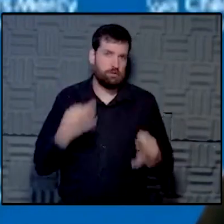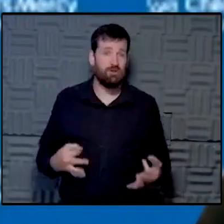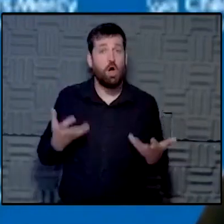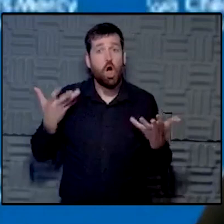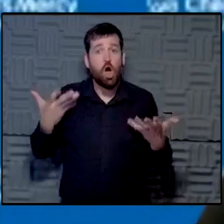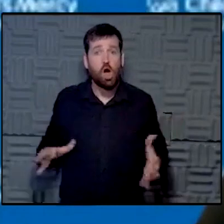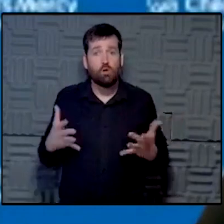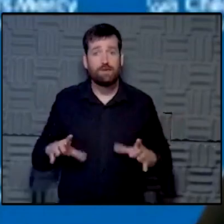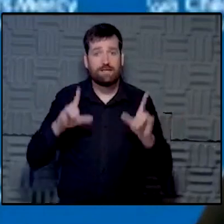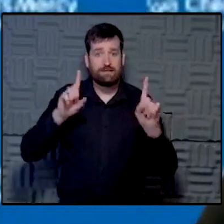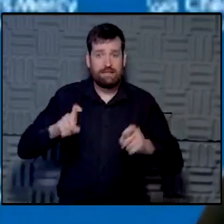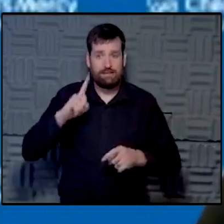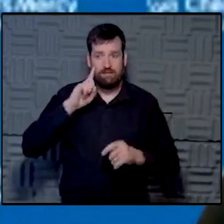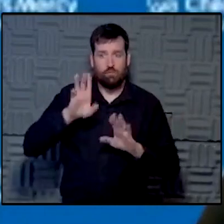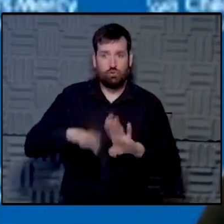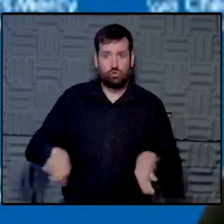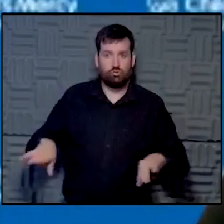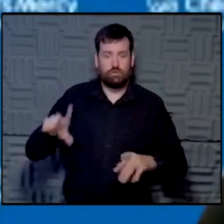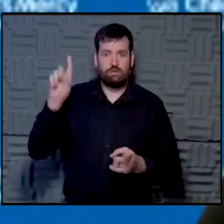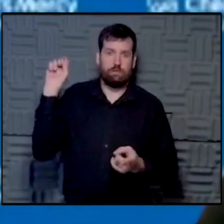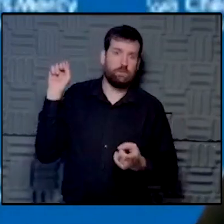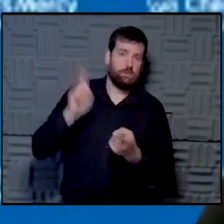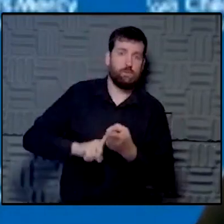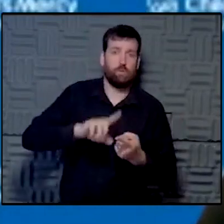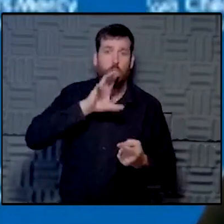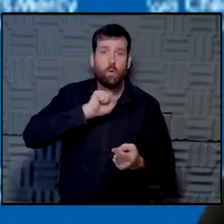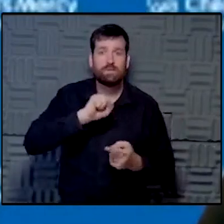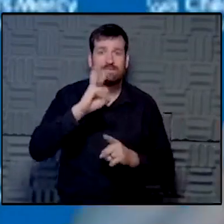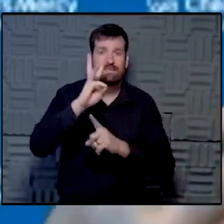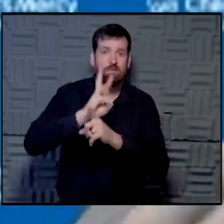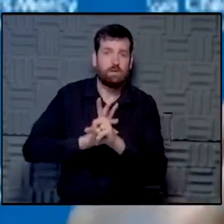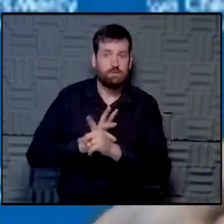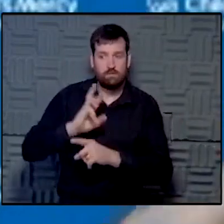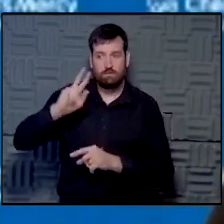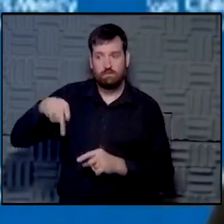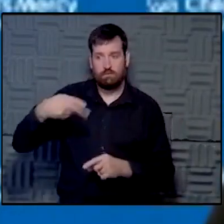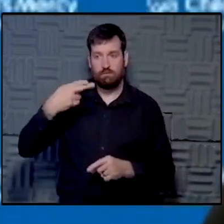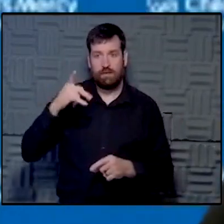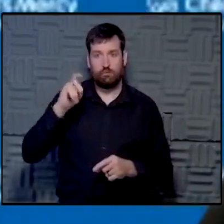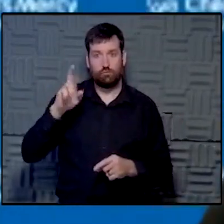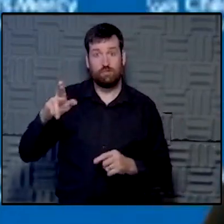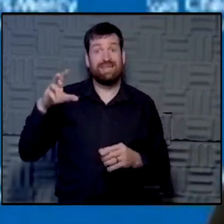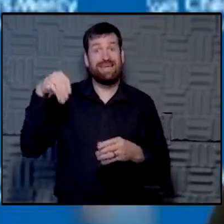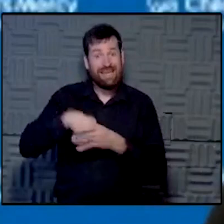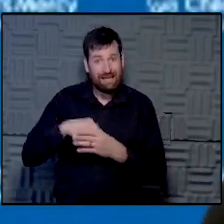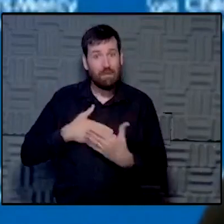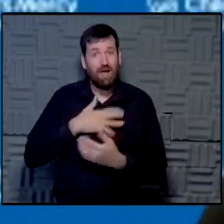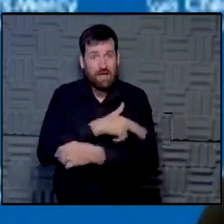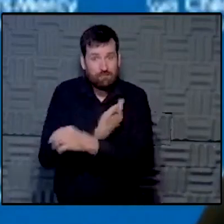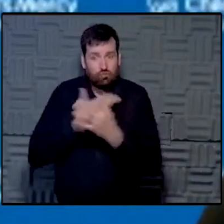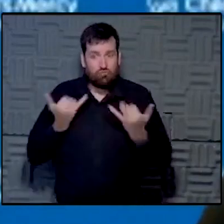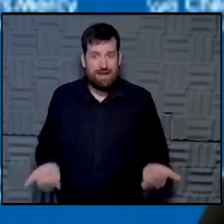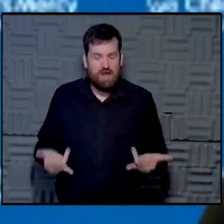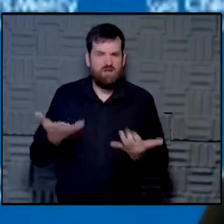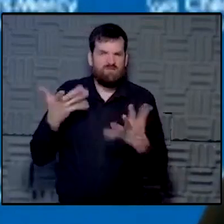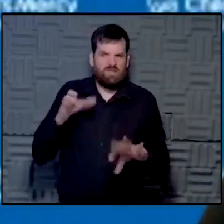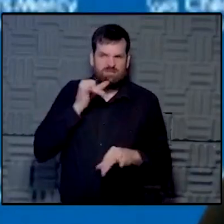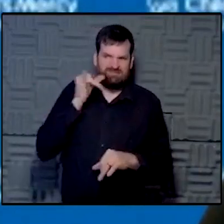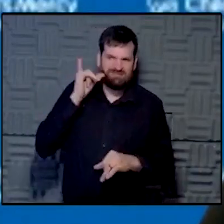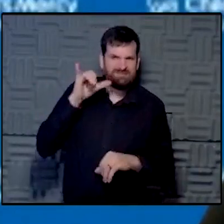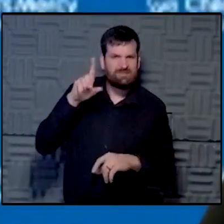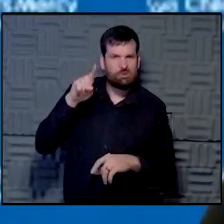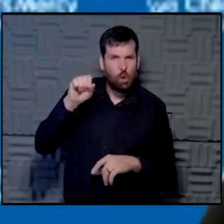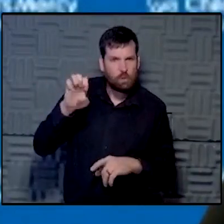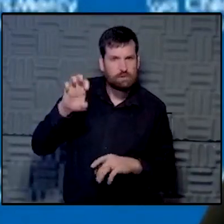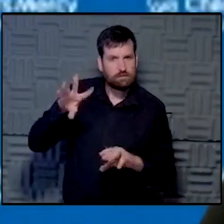testing the vaccine for children down to 6 months. I mean, the Pfizer vaccine, I have it in my hospital right now. We just dosed yesterday. We